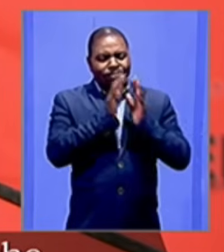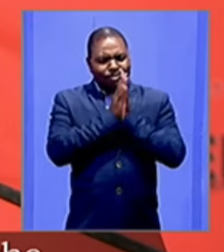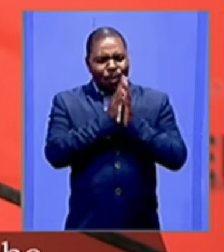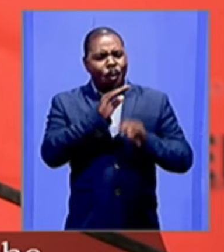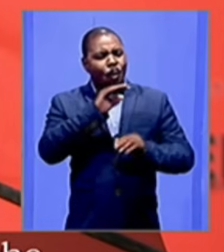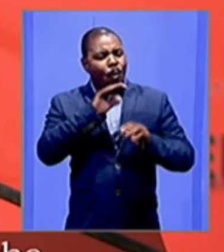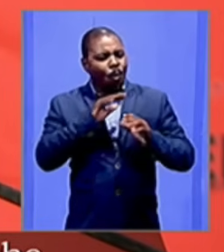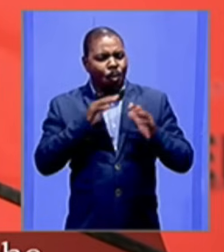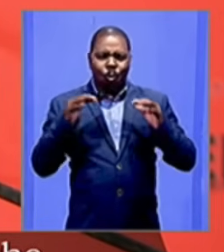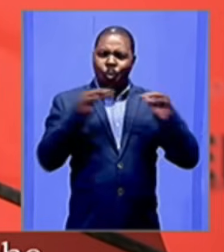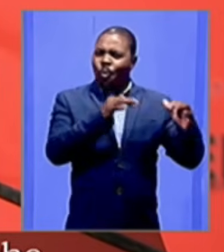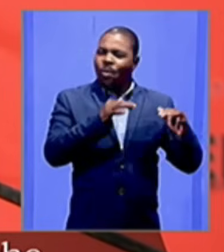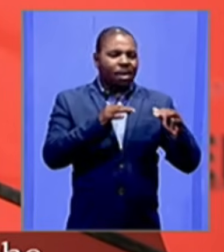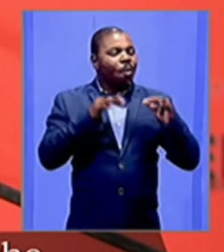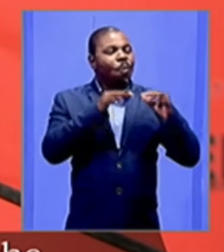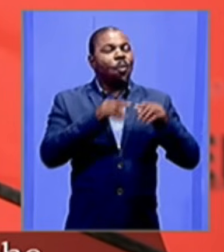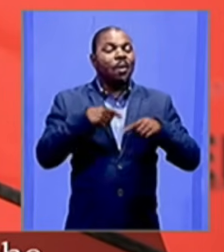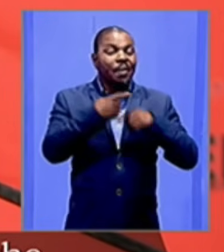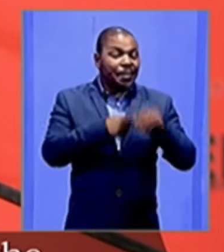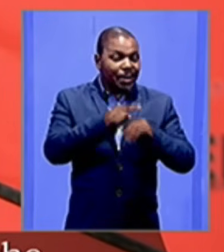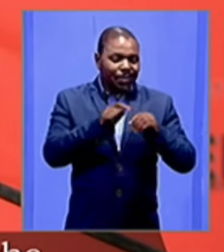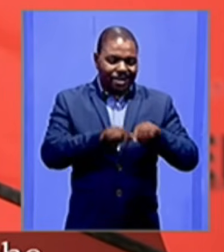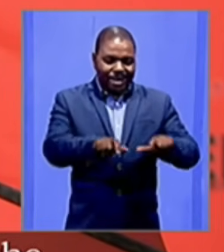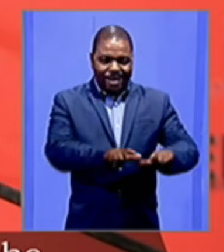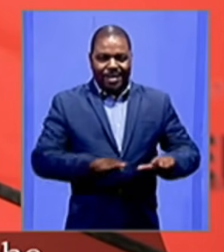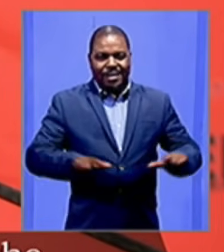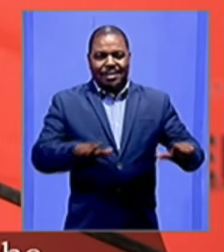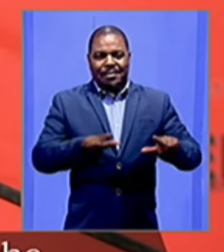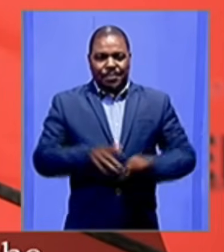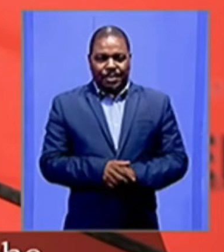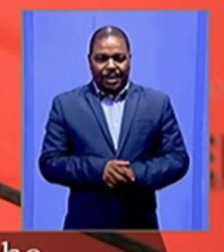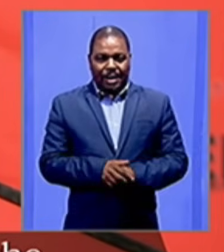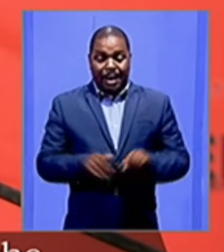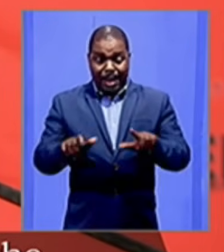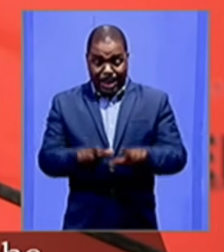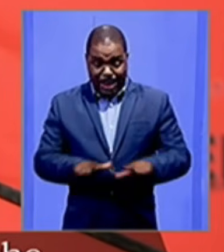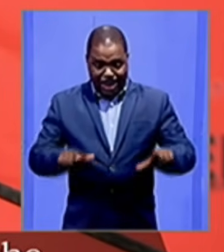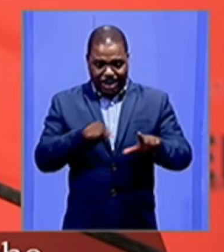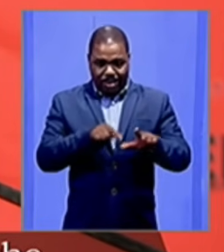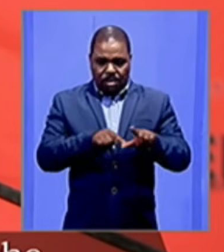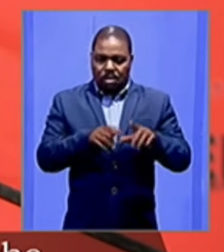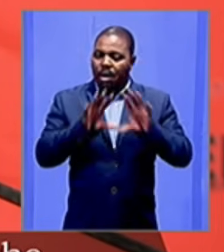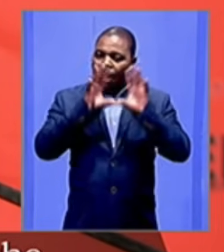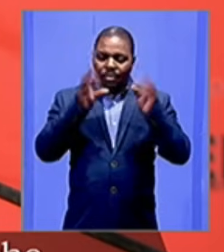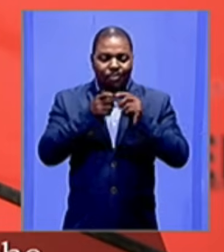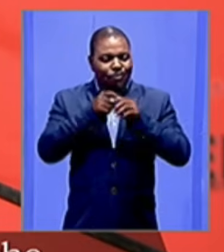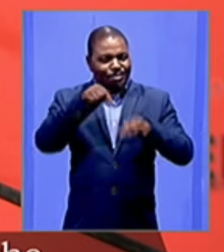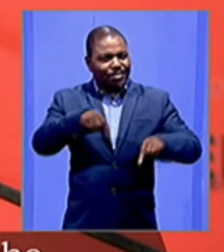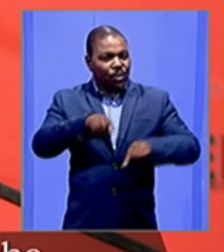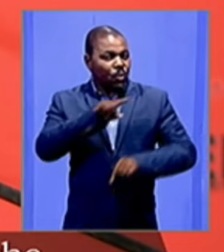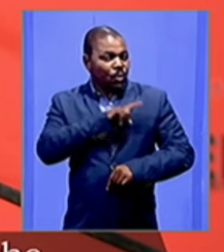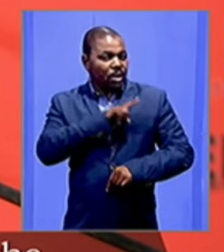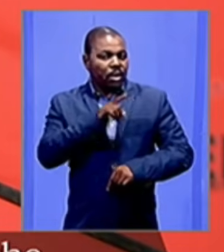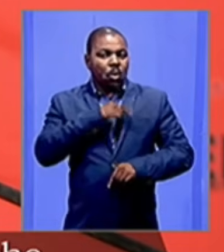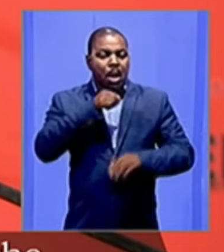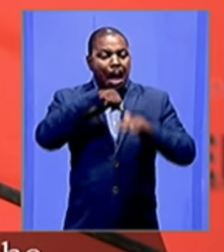a war over the land. So the land is a source of everything because we get to be